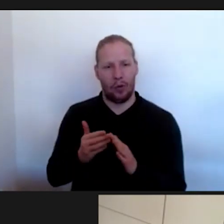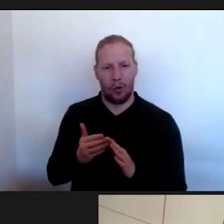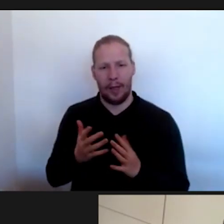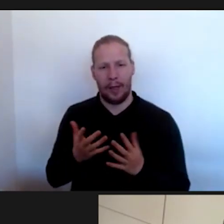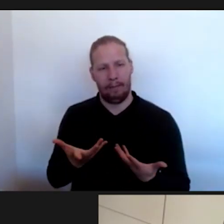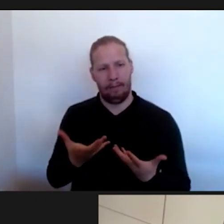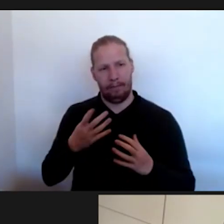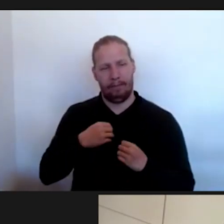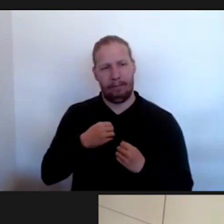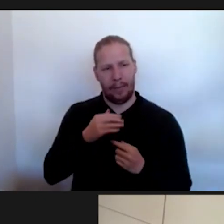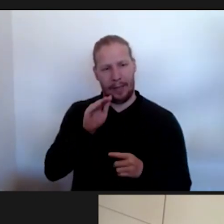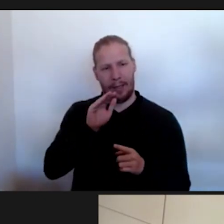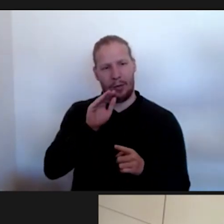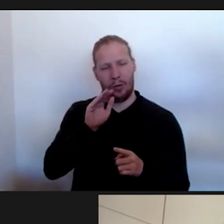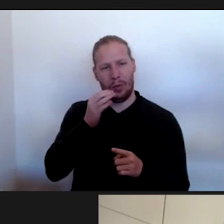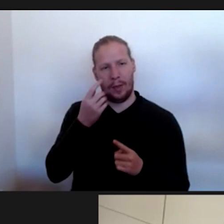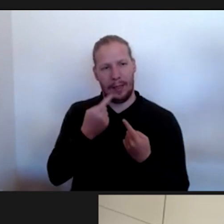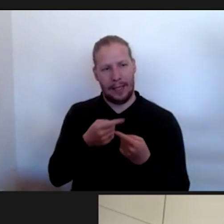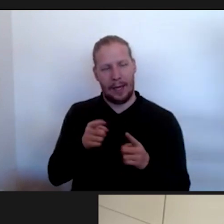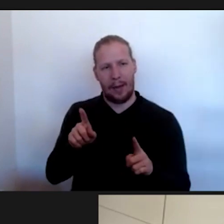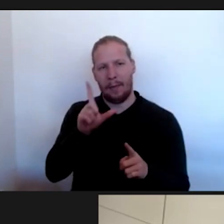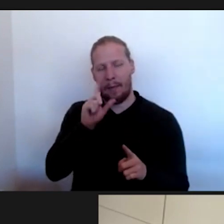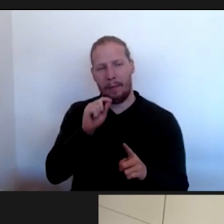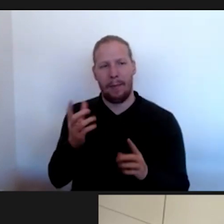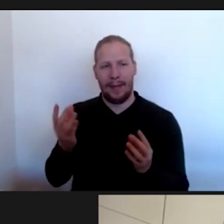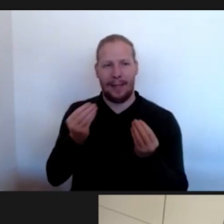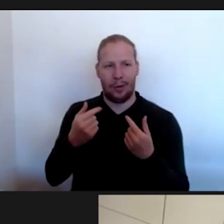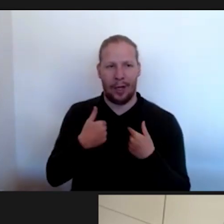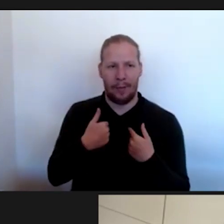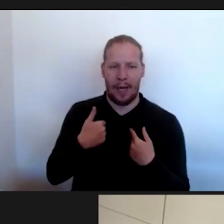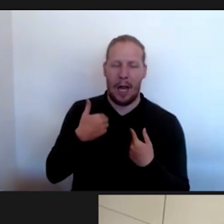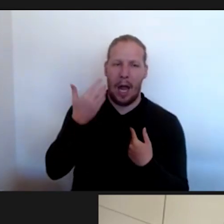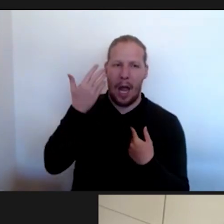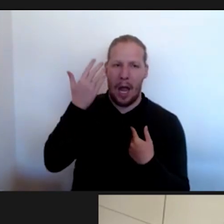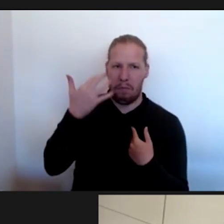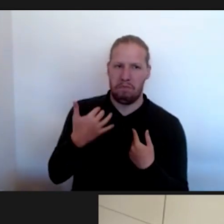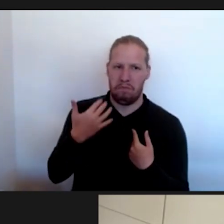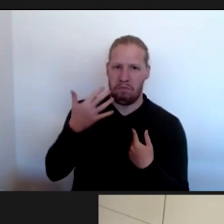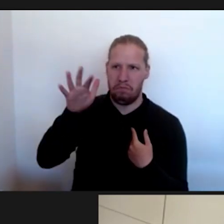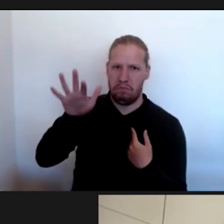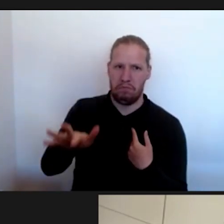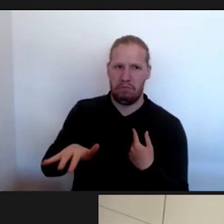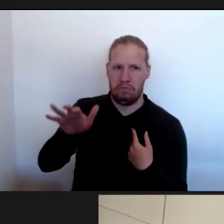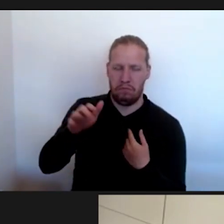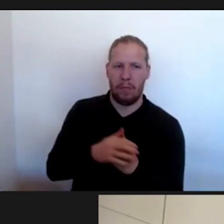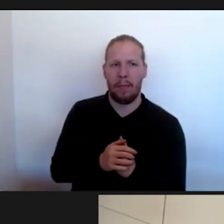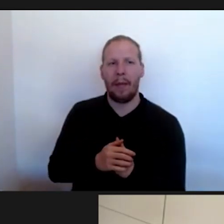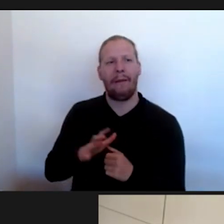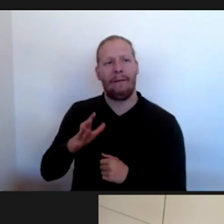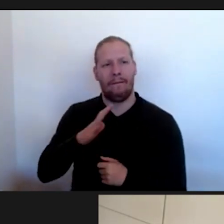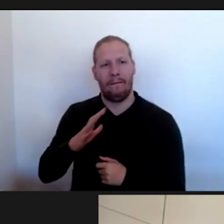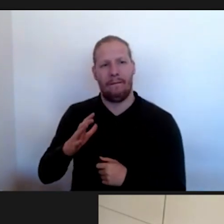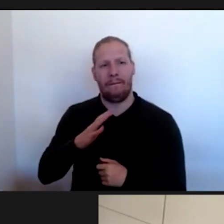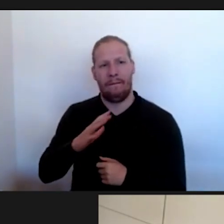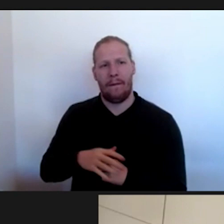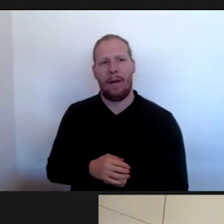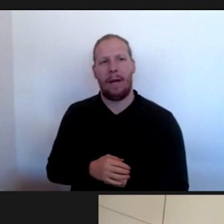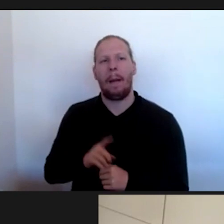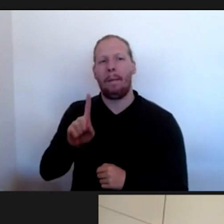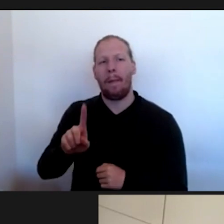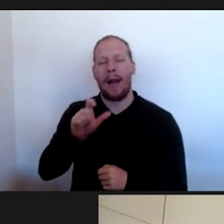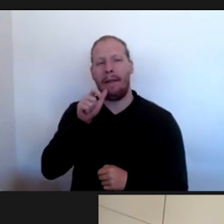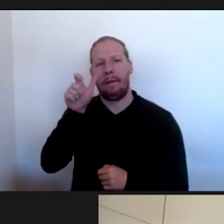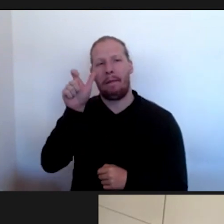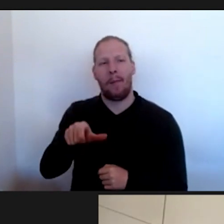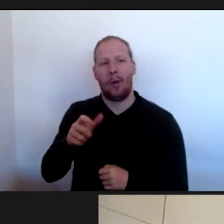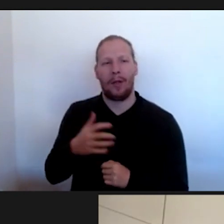me? Because I want to get such and such outcome. I don't know you. That's fine. And the problem is that when people don't know, they still go and do